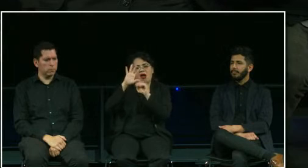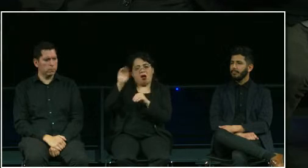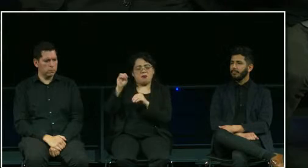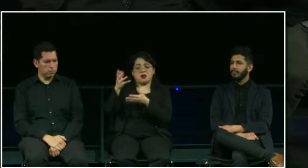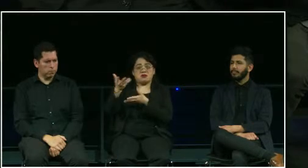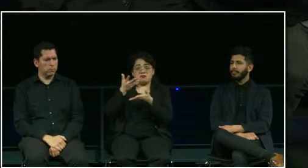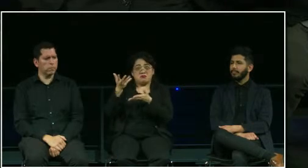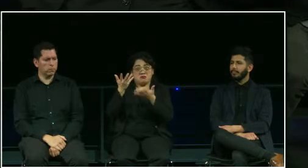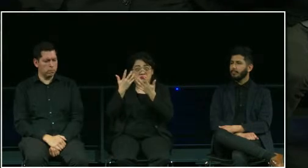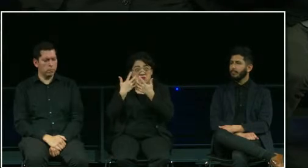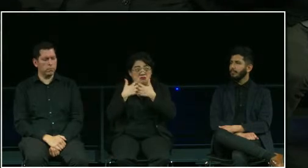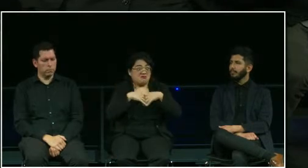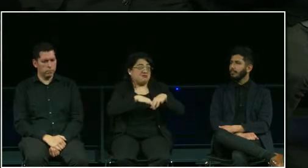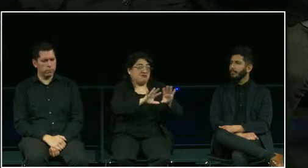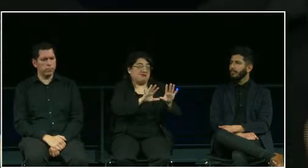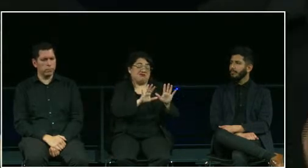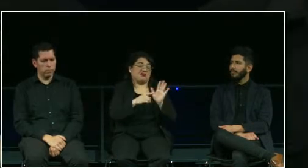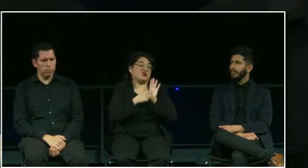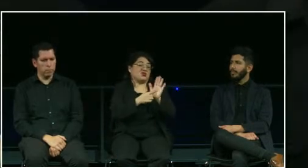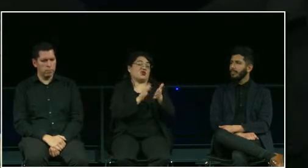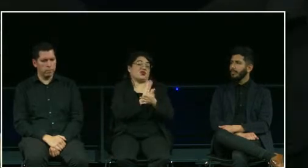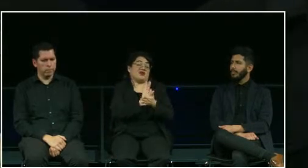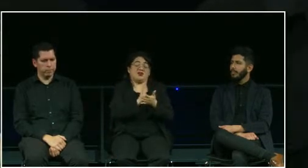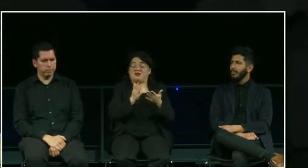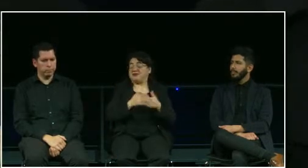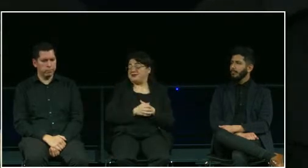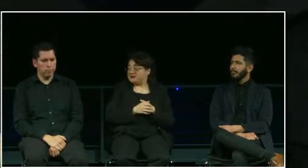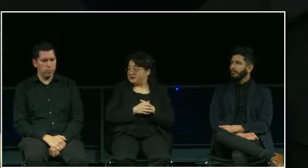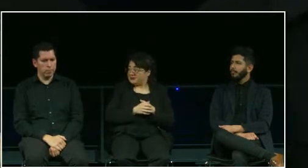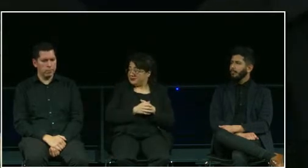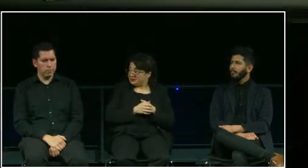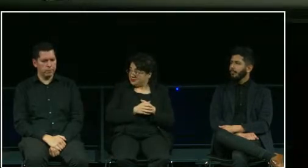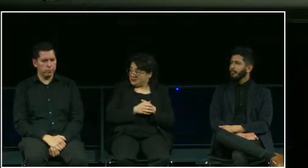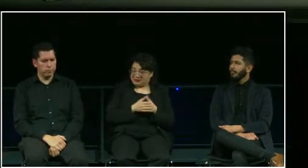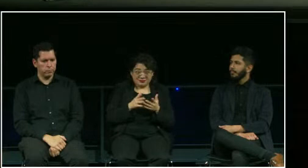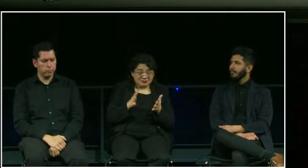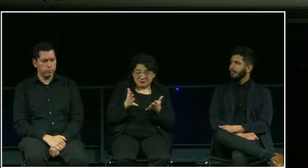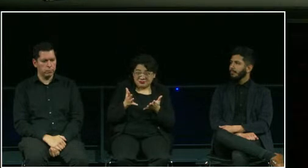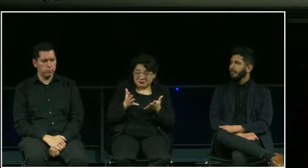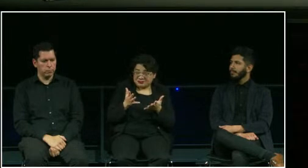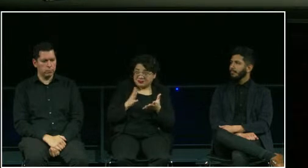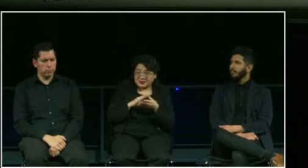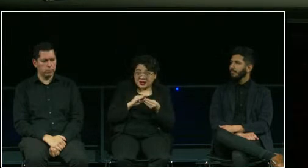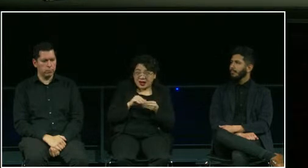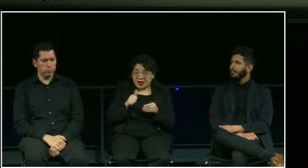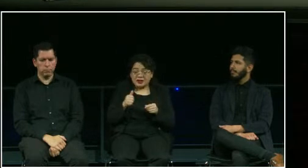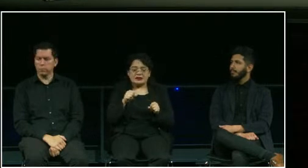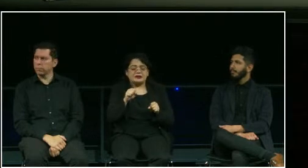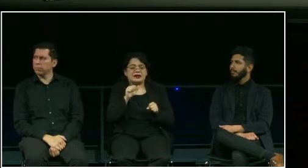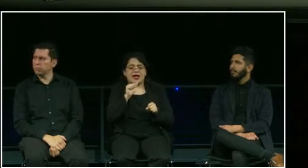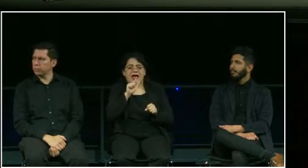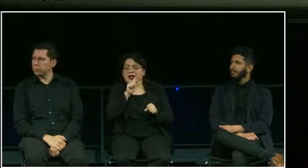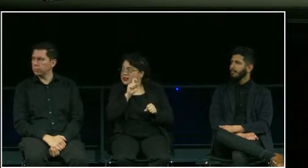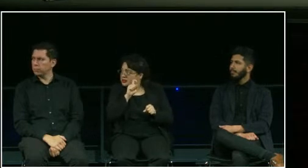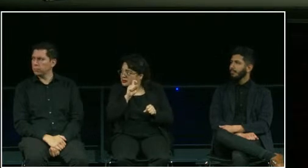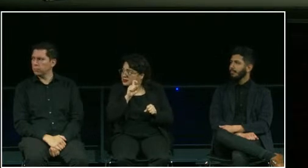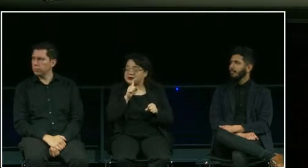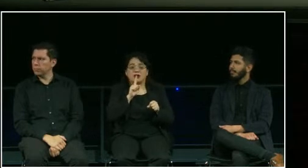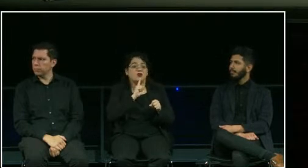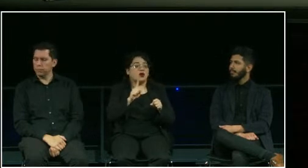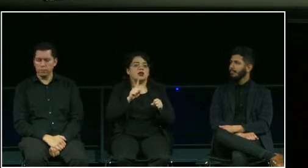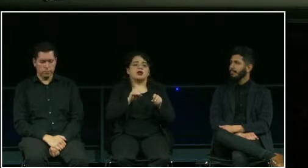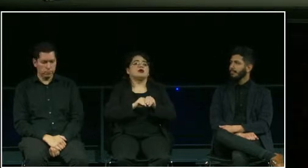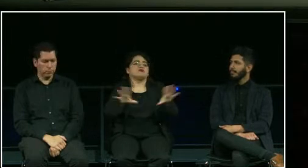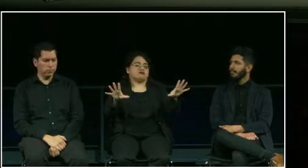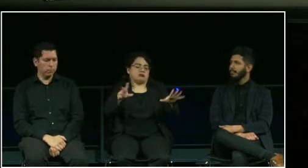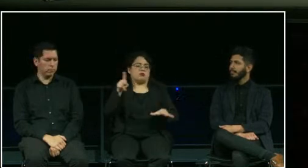worked out pretty well. Hey, thanks. Did you want to add, or? I do want to say that Alex, sitting in Portland, we were all scattered in different